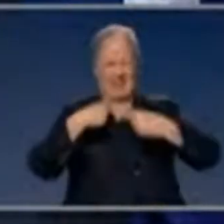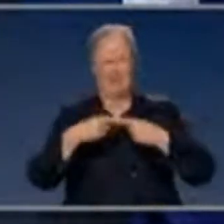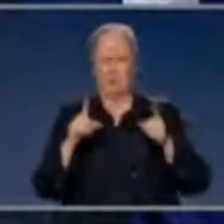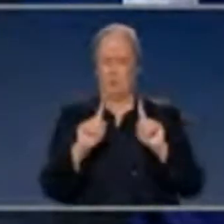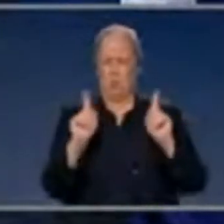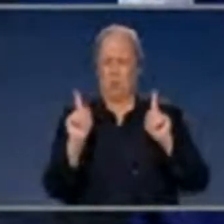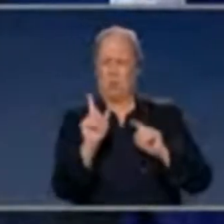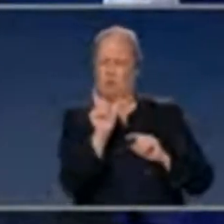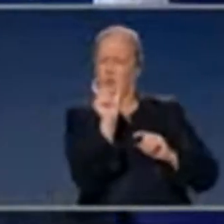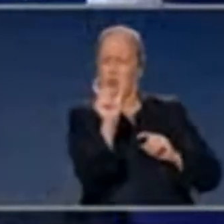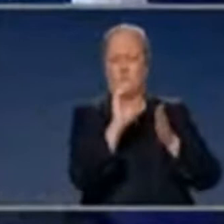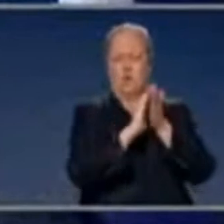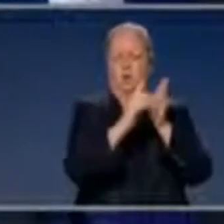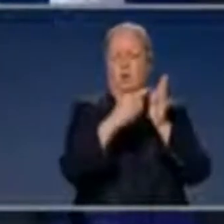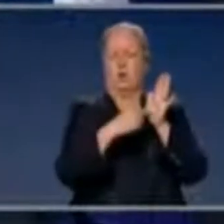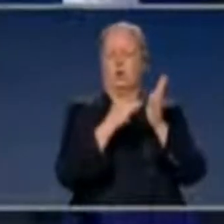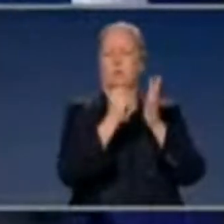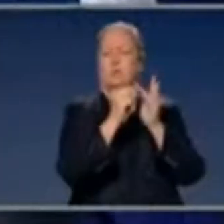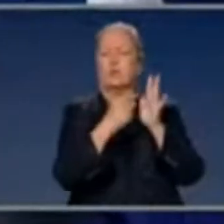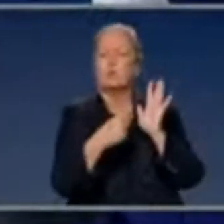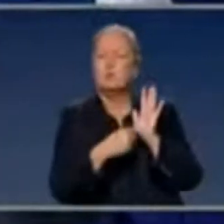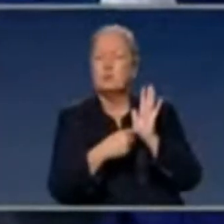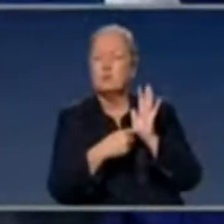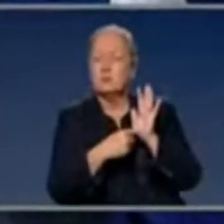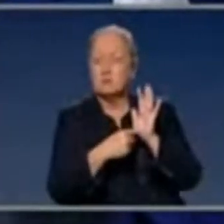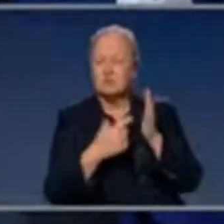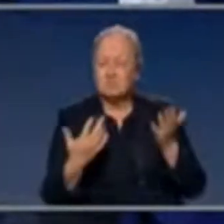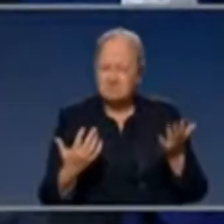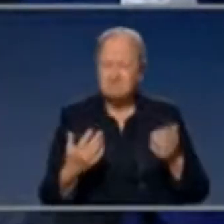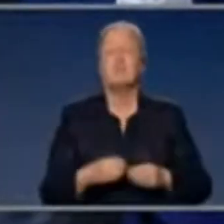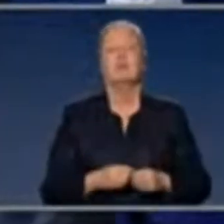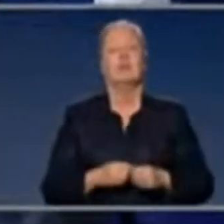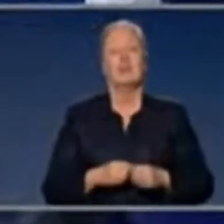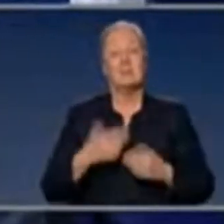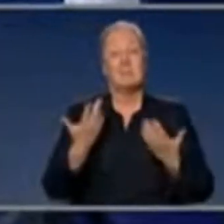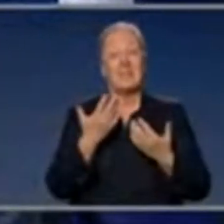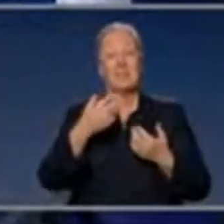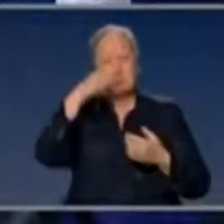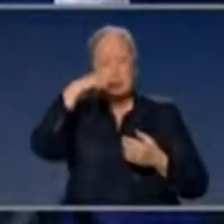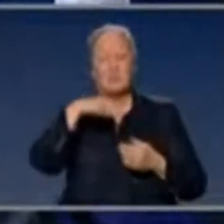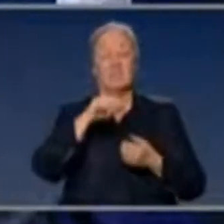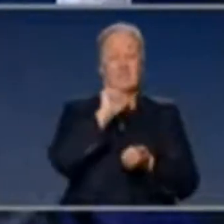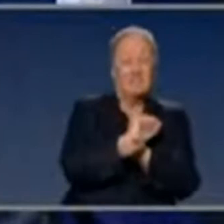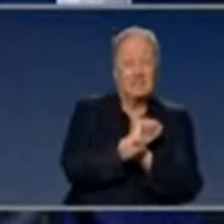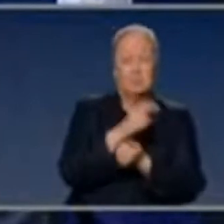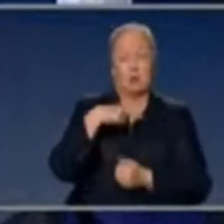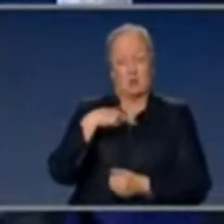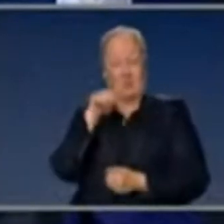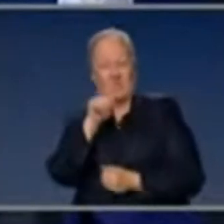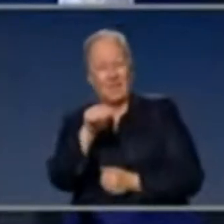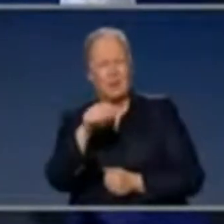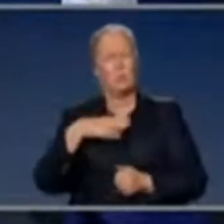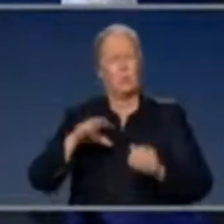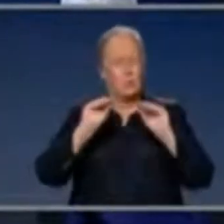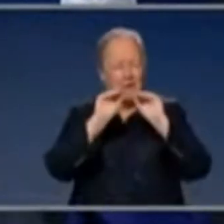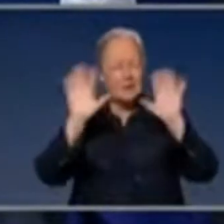you have restrictions that are being placed on people's movement in the country based on what is and what is not a hotspot, there